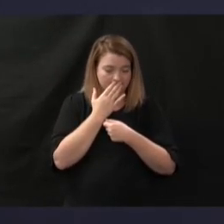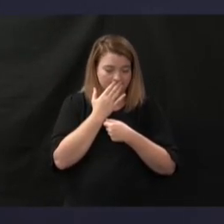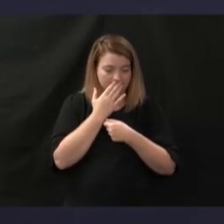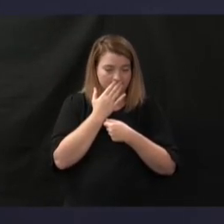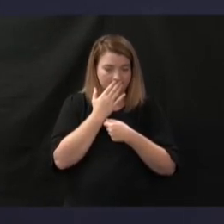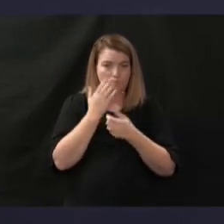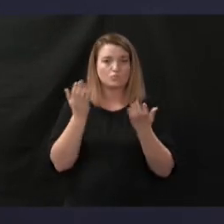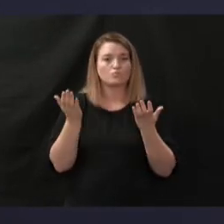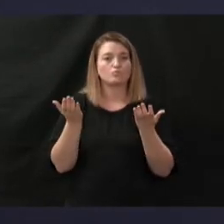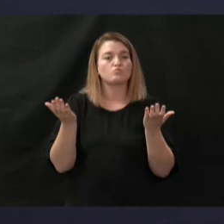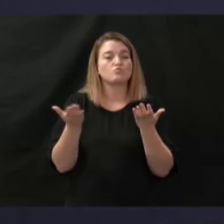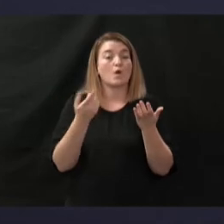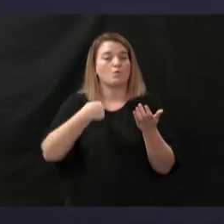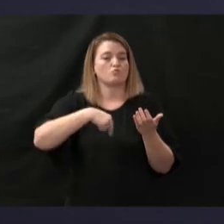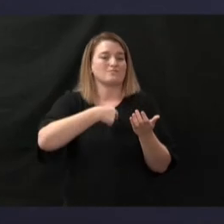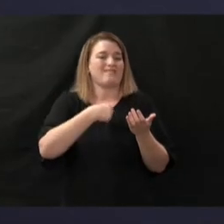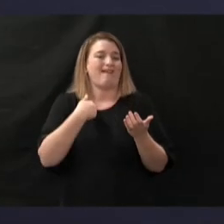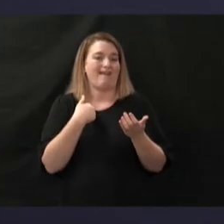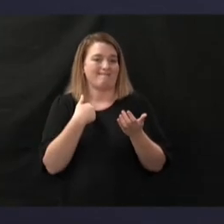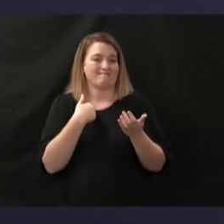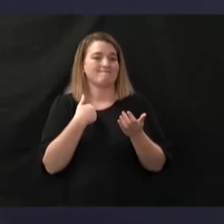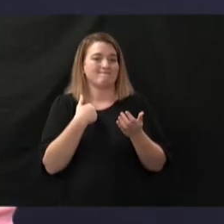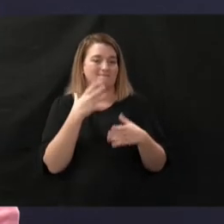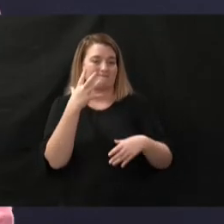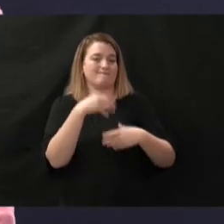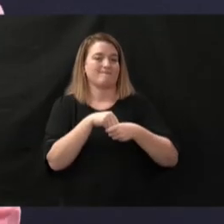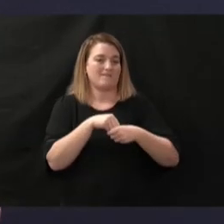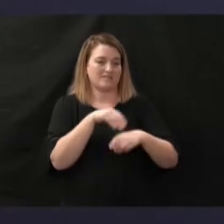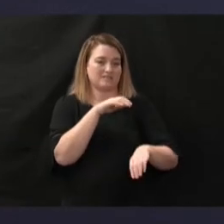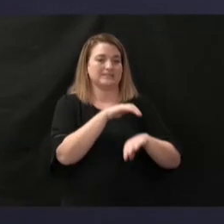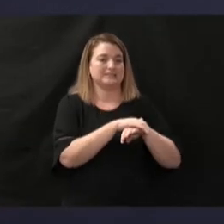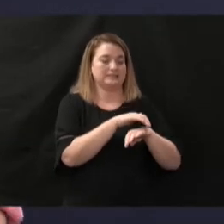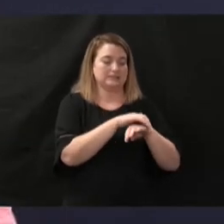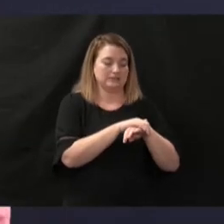in English, okay? This is important.